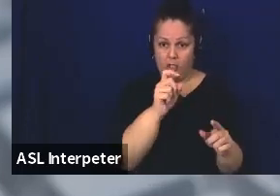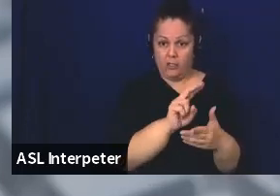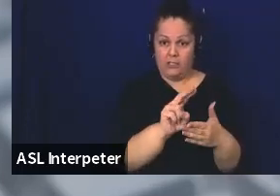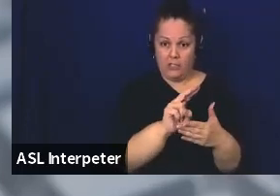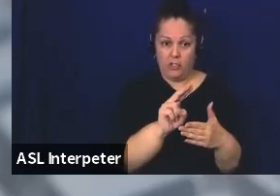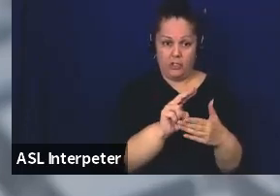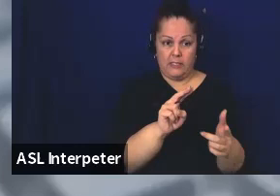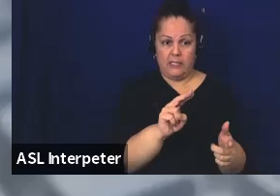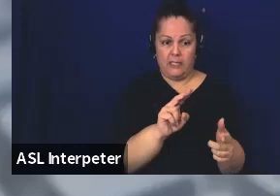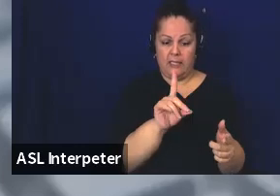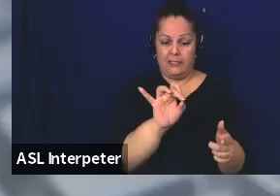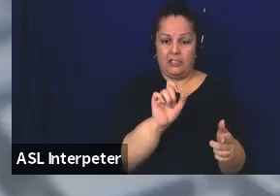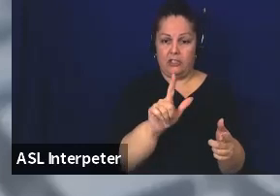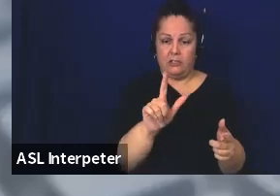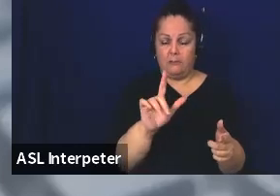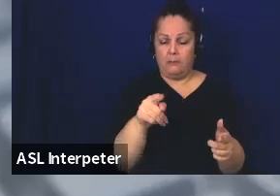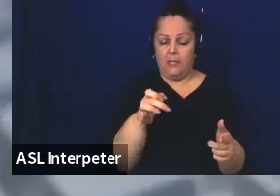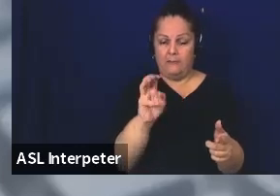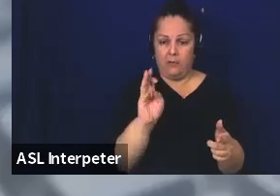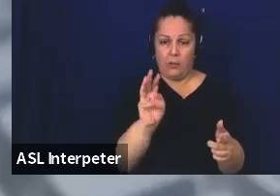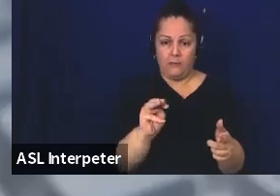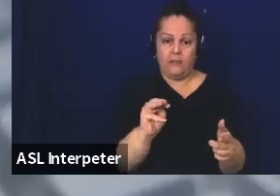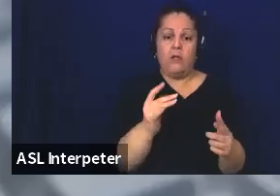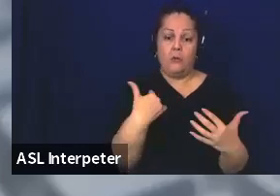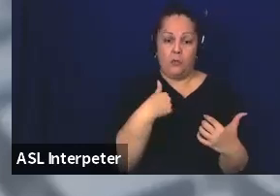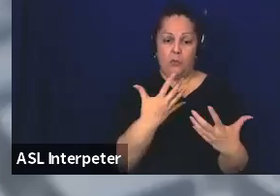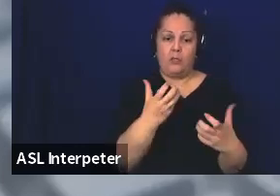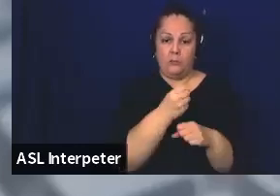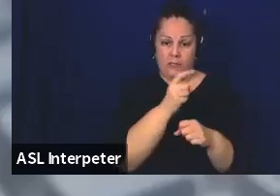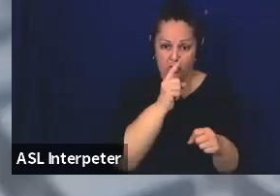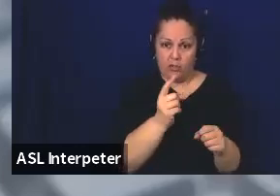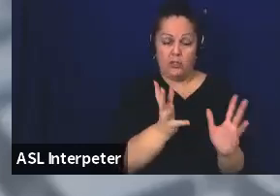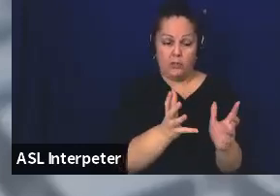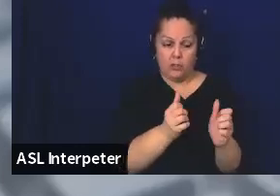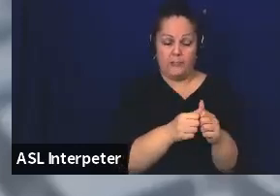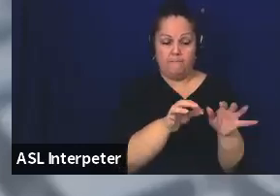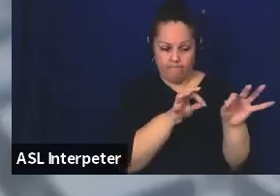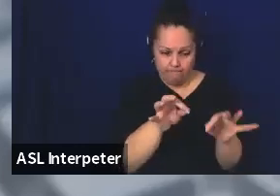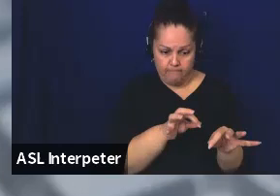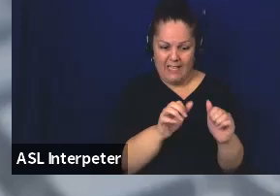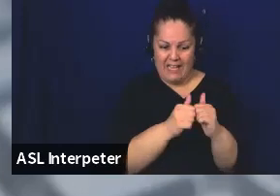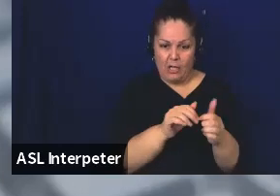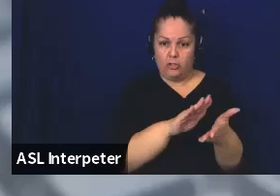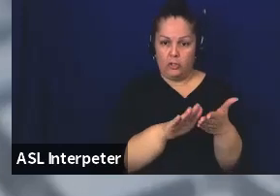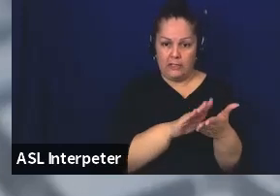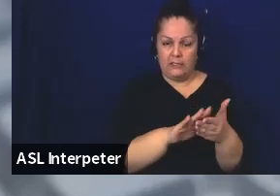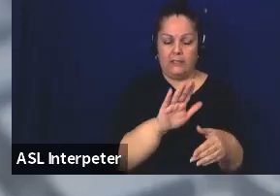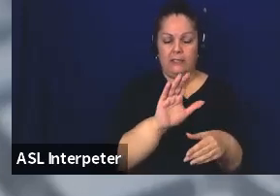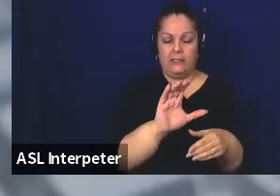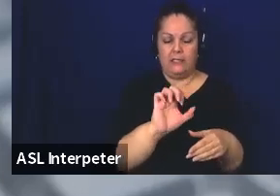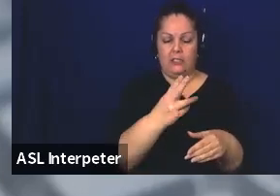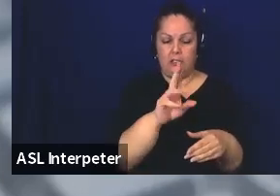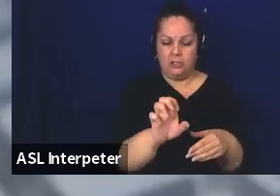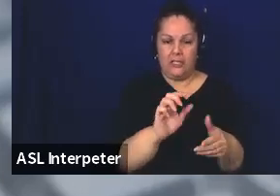using digital platforms, we want to make sure that we are talking them through how to clear their caches, how to